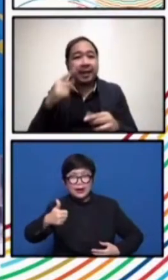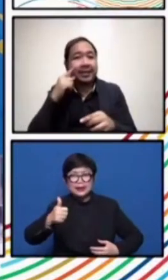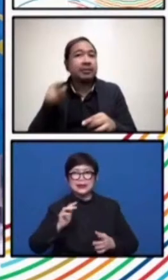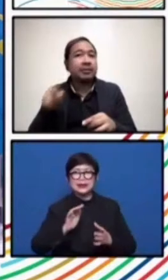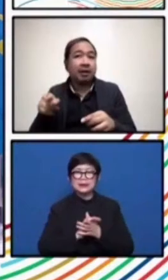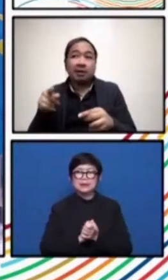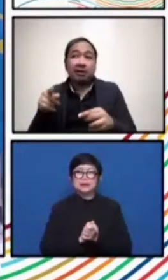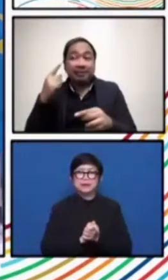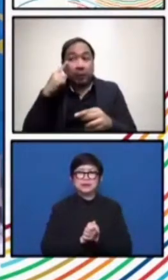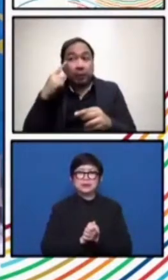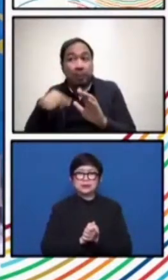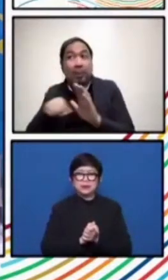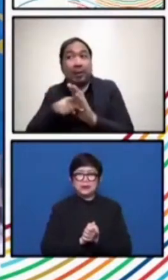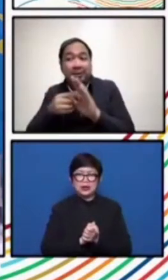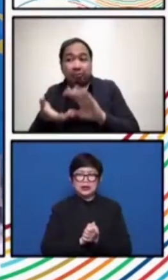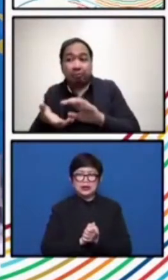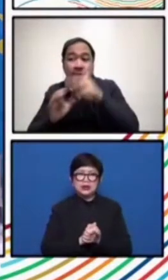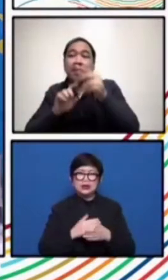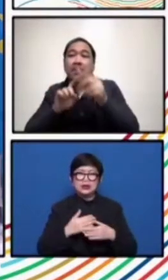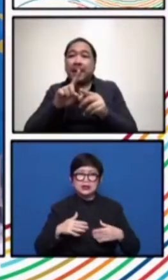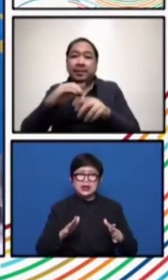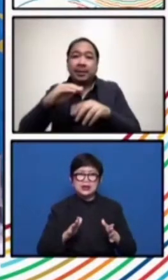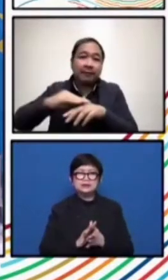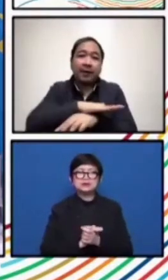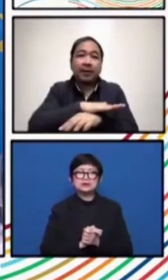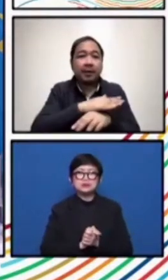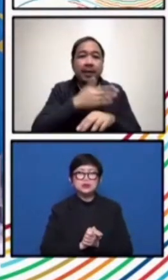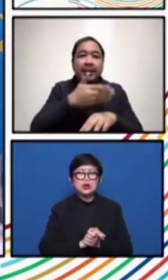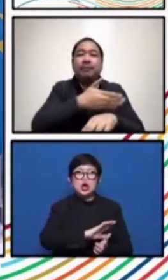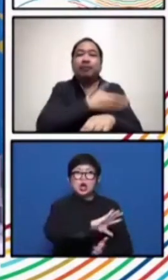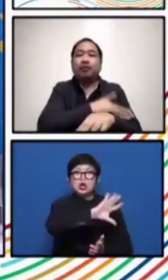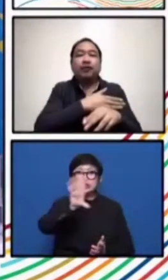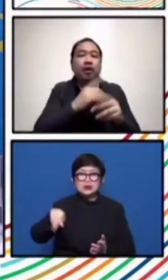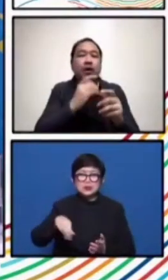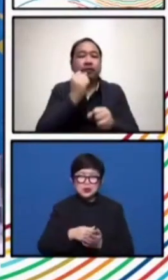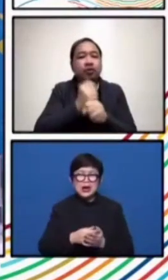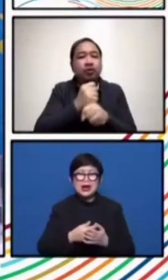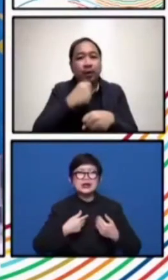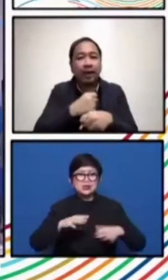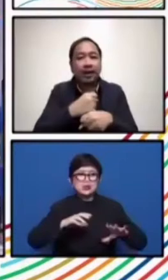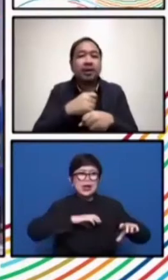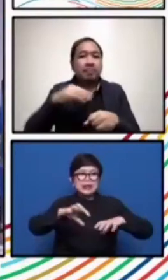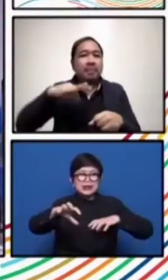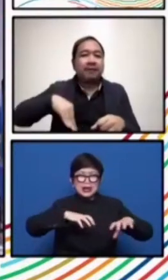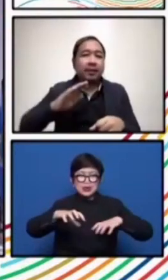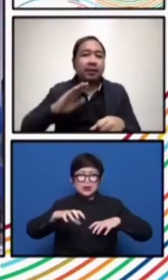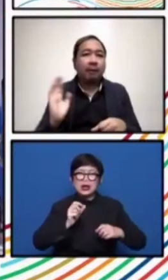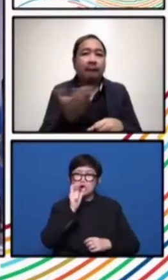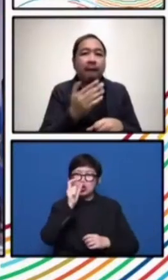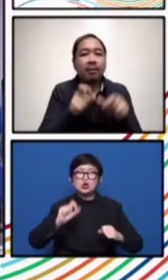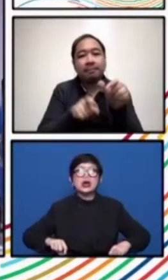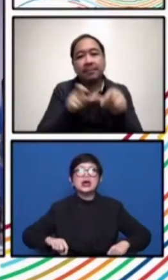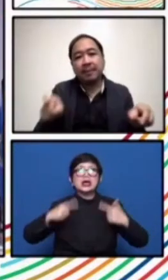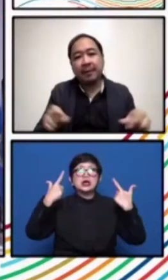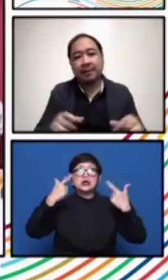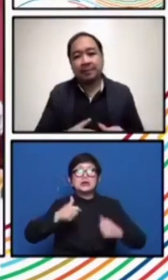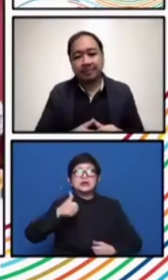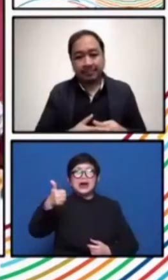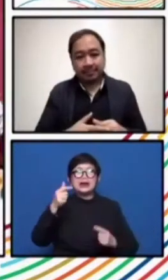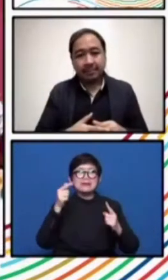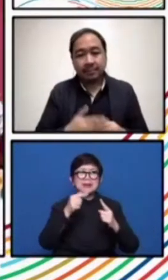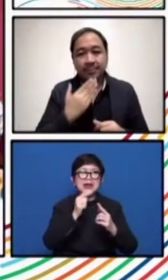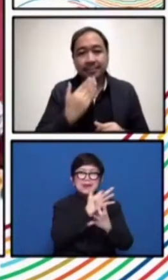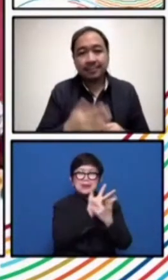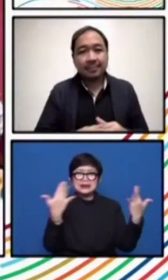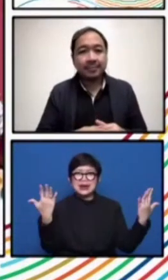turns it for betterment of Tonga in all people thank you thank you Luisa it's very good to hear about